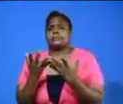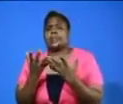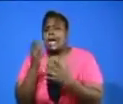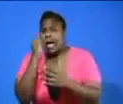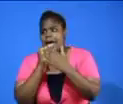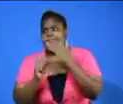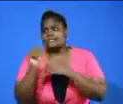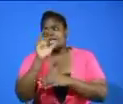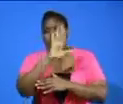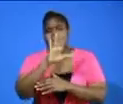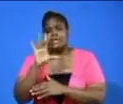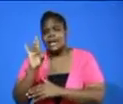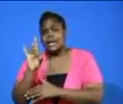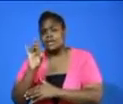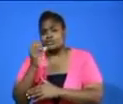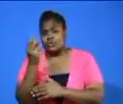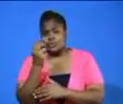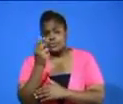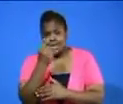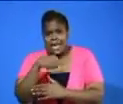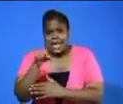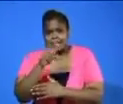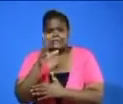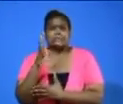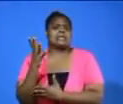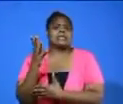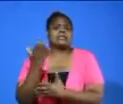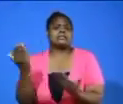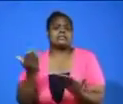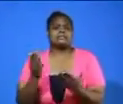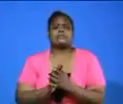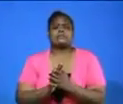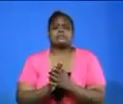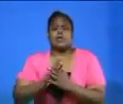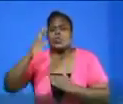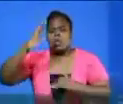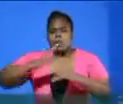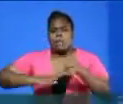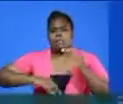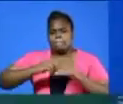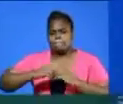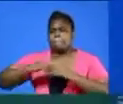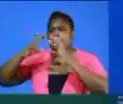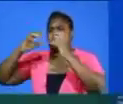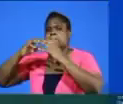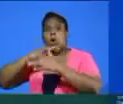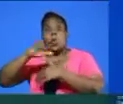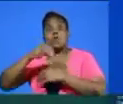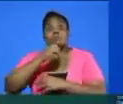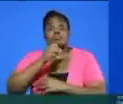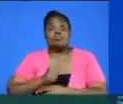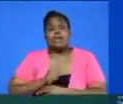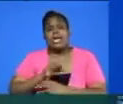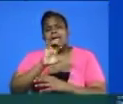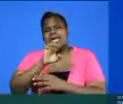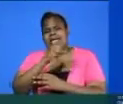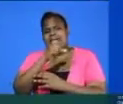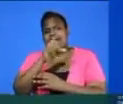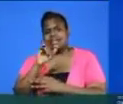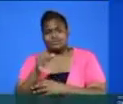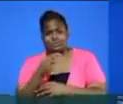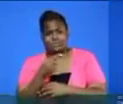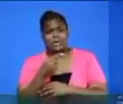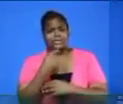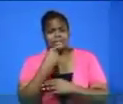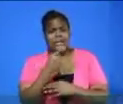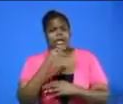Isaiah 58, 12 says, "And they that shall be of thee shall build the old waste places." Elijah said, "Build back